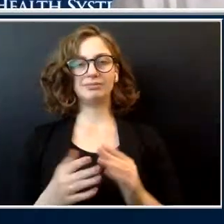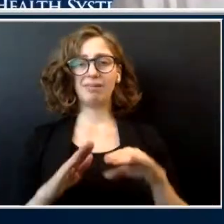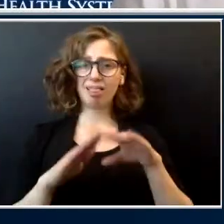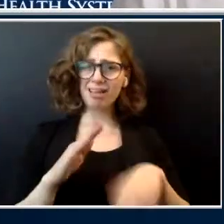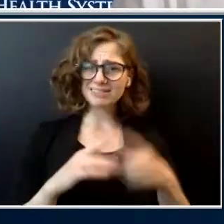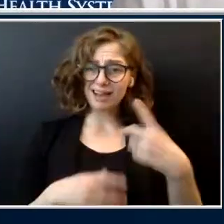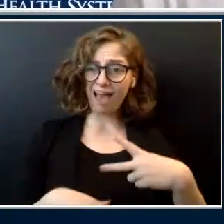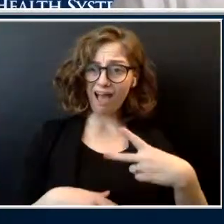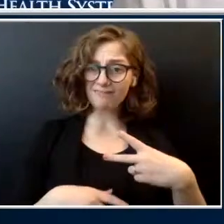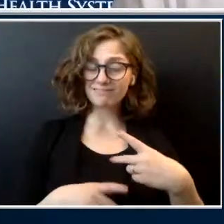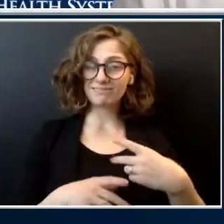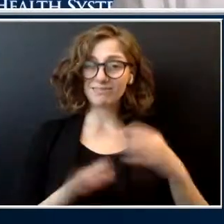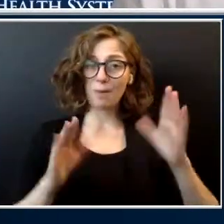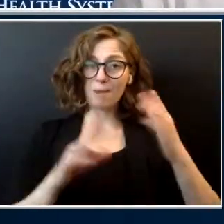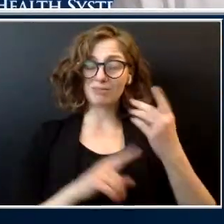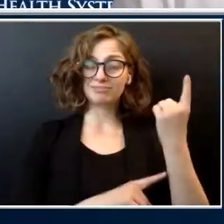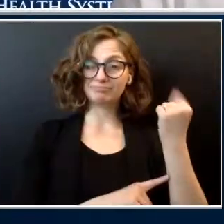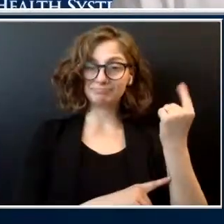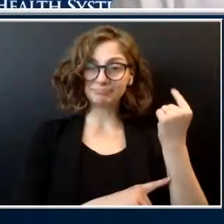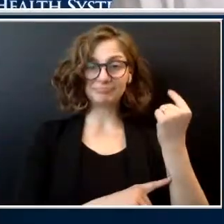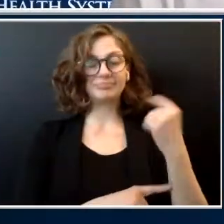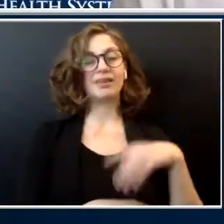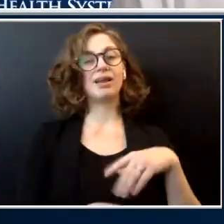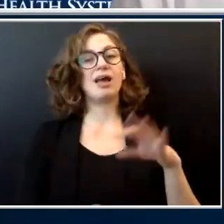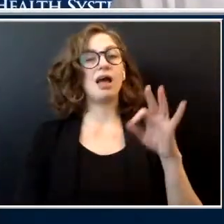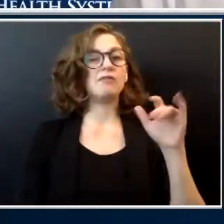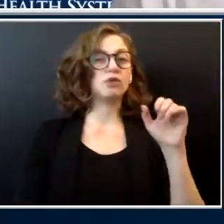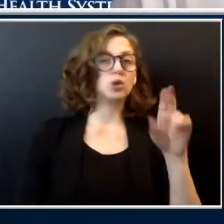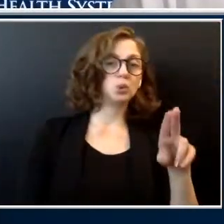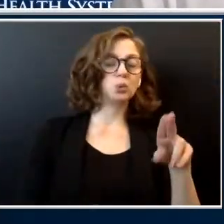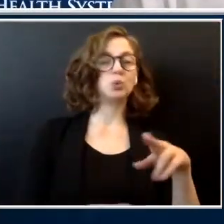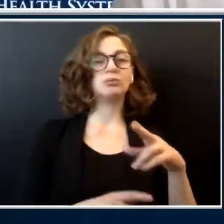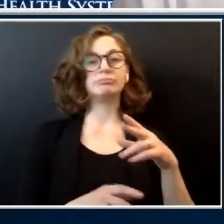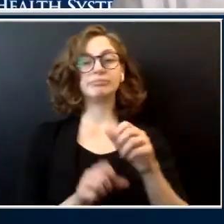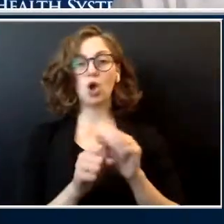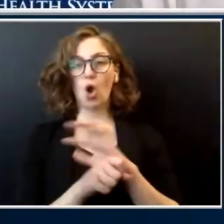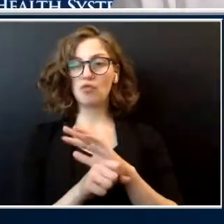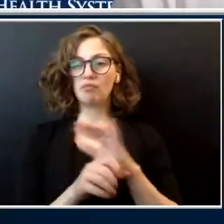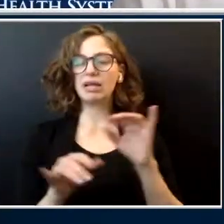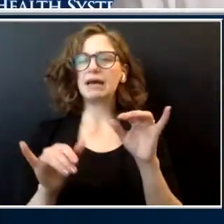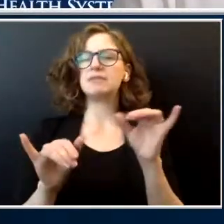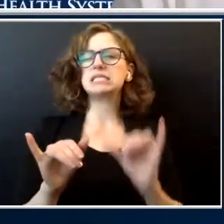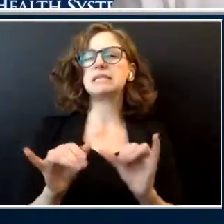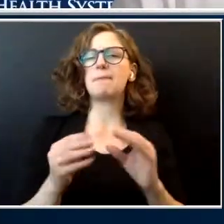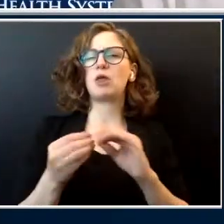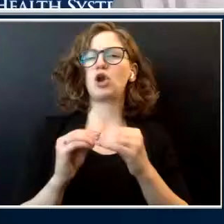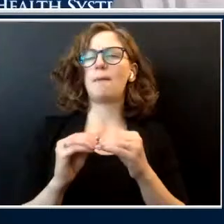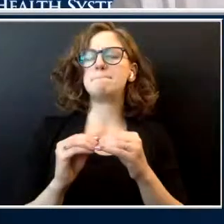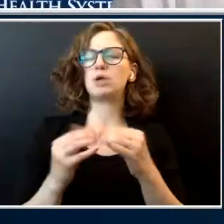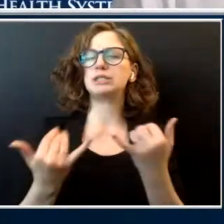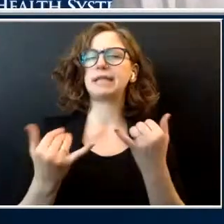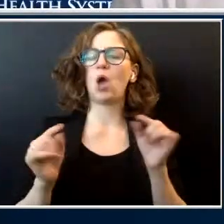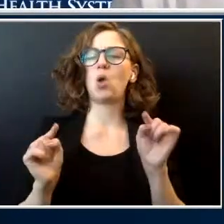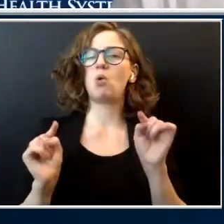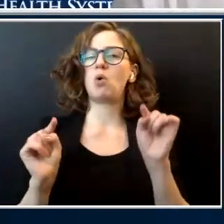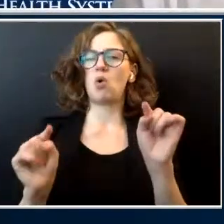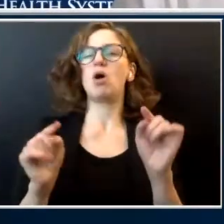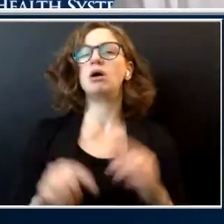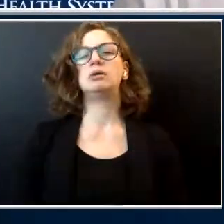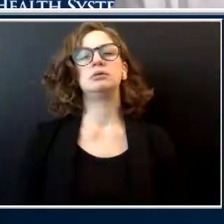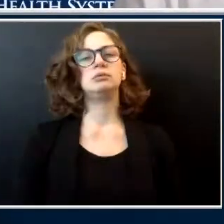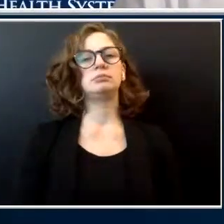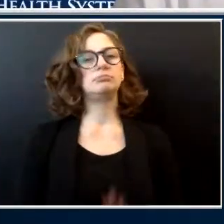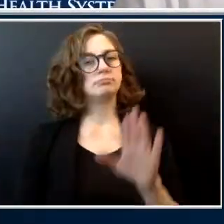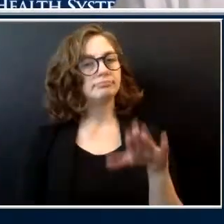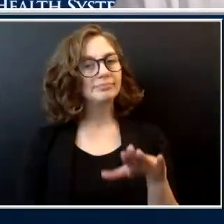for influenza and COVID are not all that different. So I think it's better now than it was. I would still remark though there's still an increased death rate from